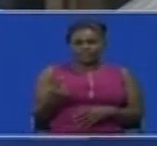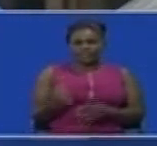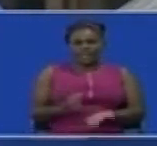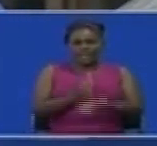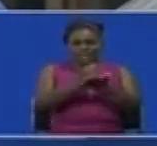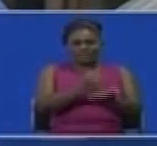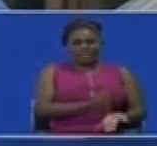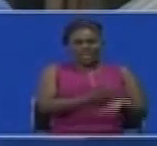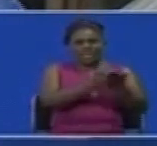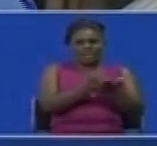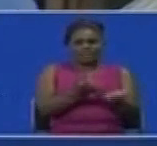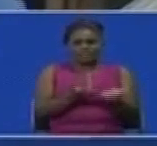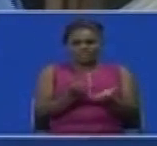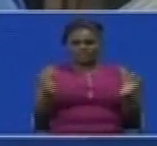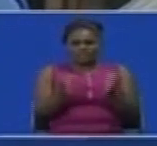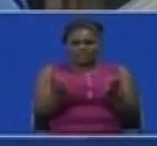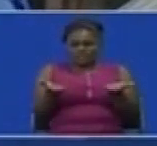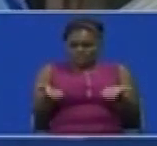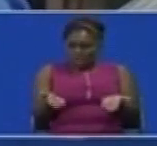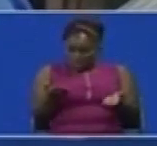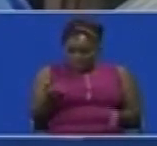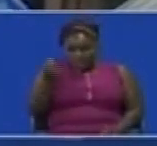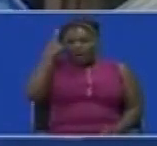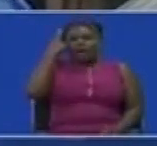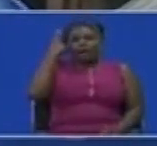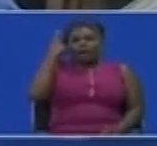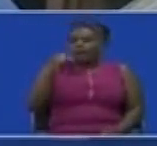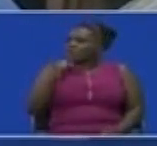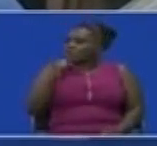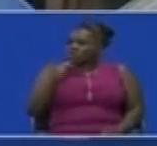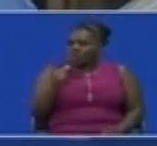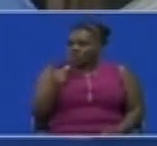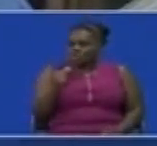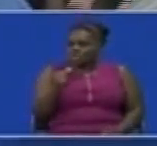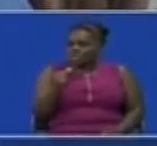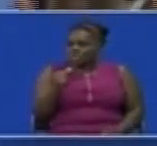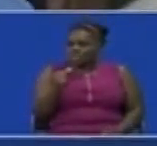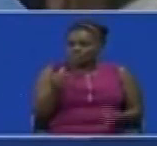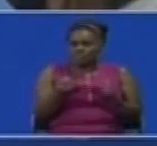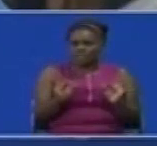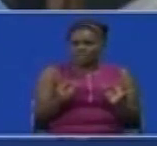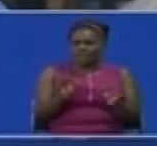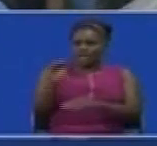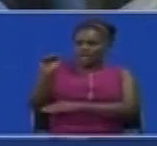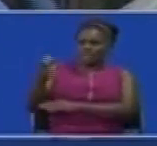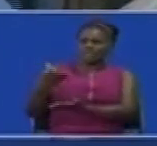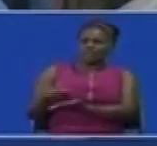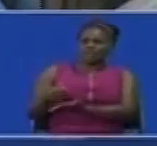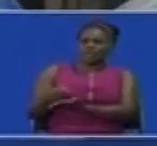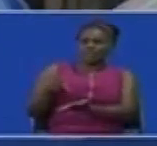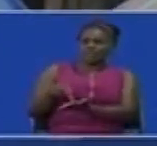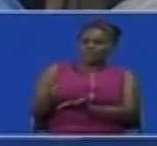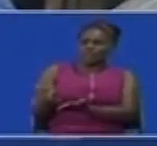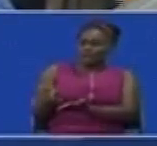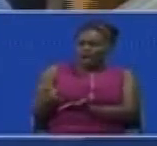the business community. But now eventually we are realizing, I saw one of the vouchers, somebody was asking for money to be paid. It's when